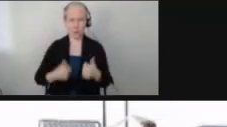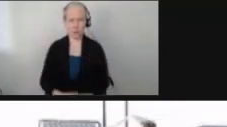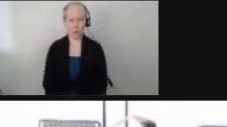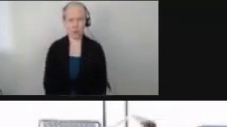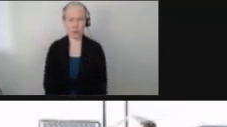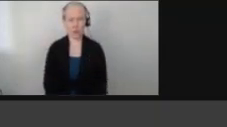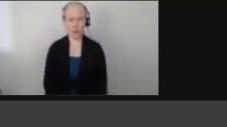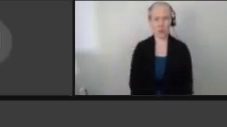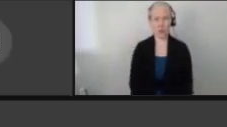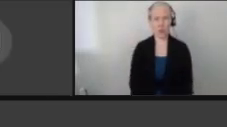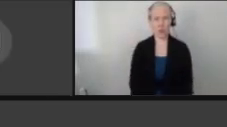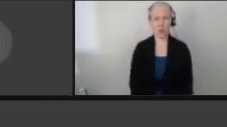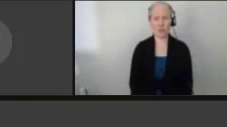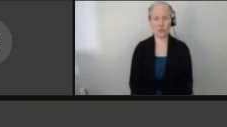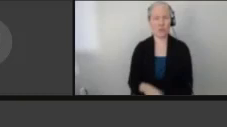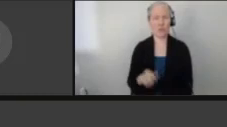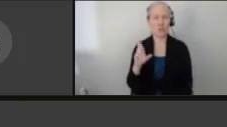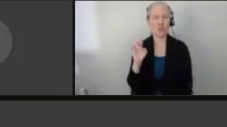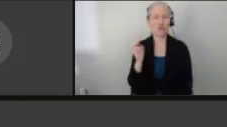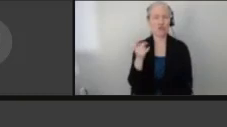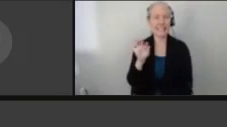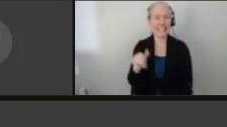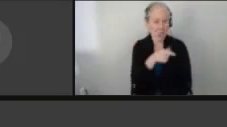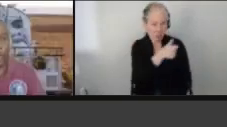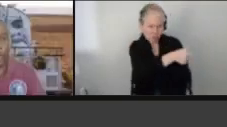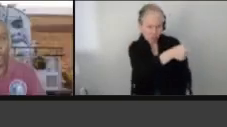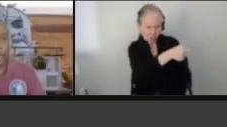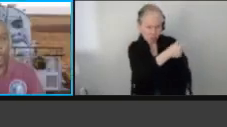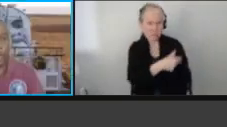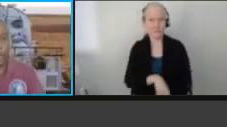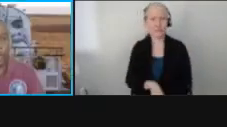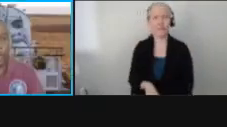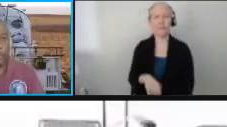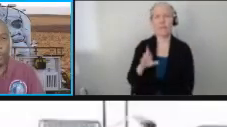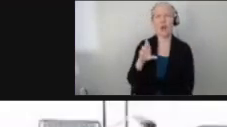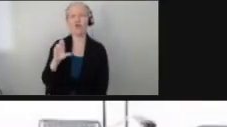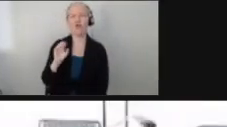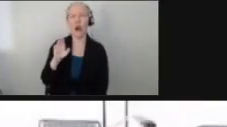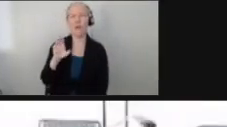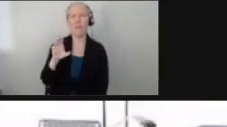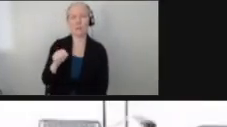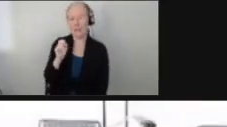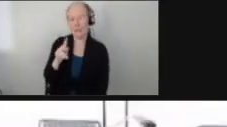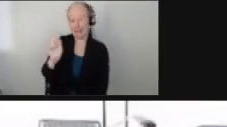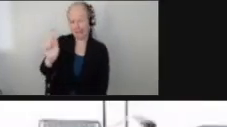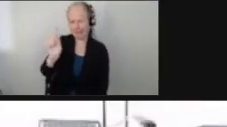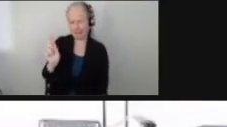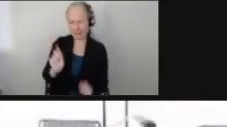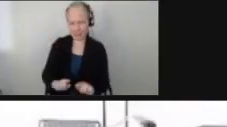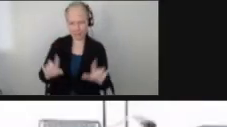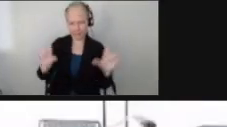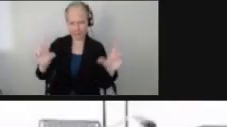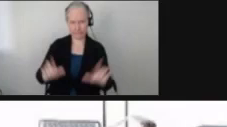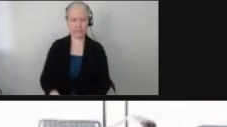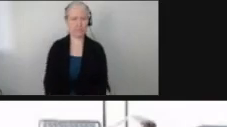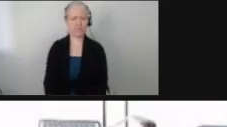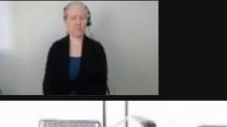You can go ahead and bring them up. Okay. Let me load my slides right quick.